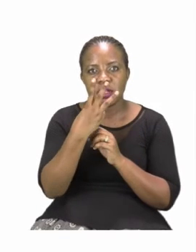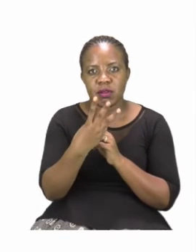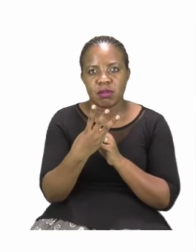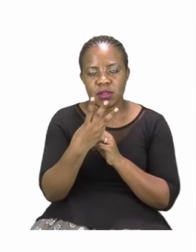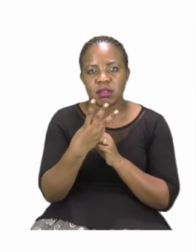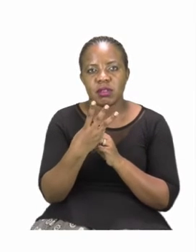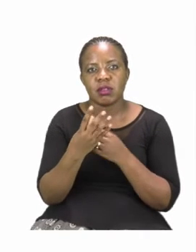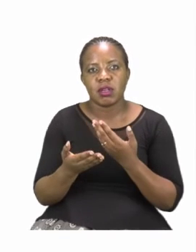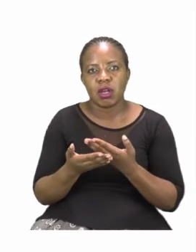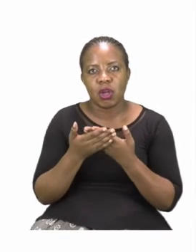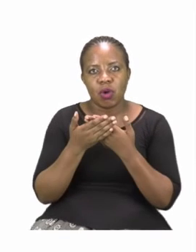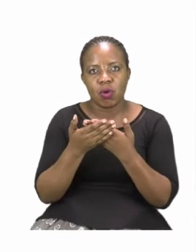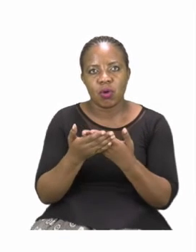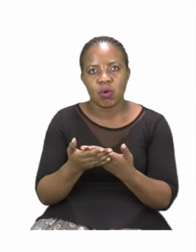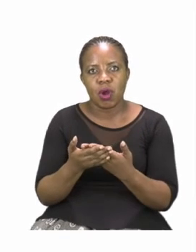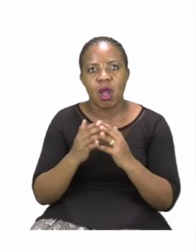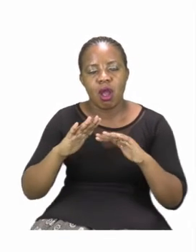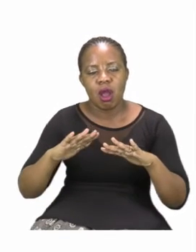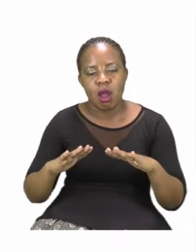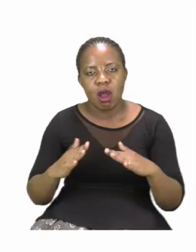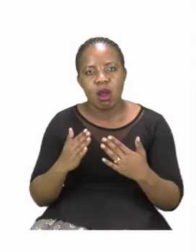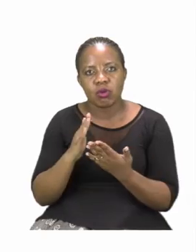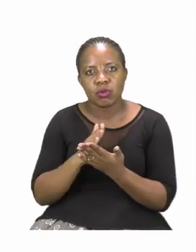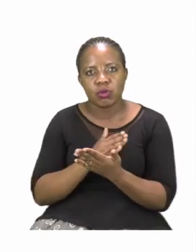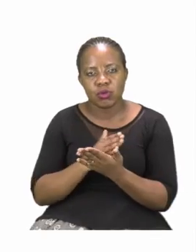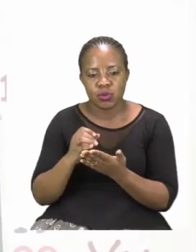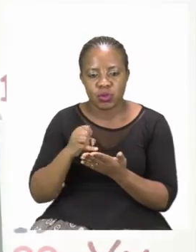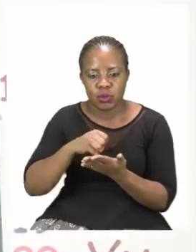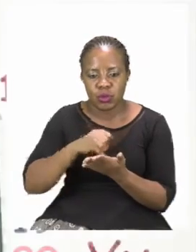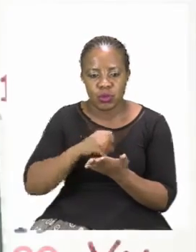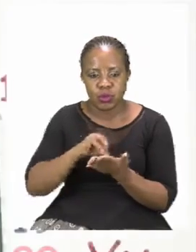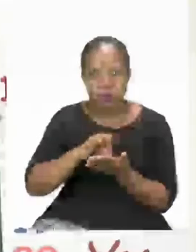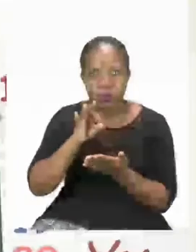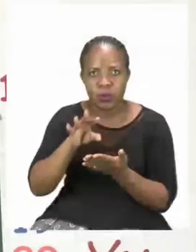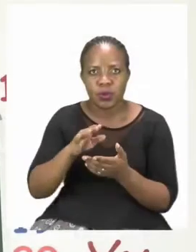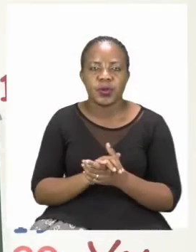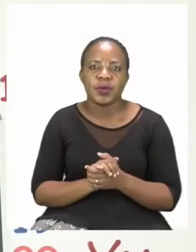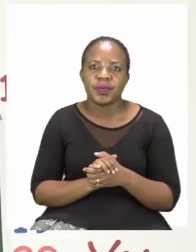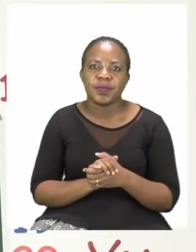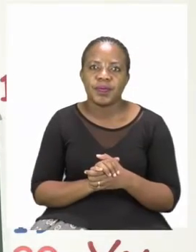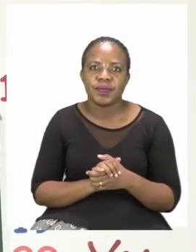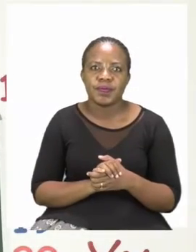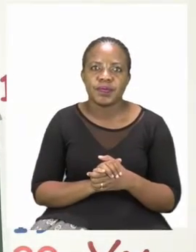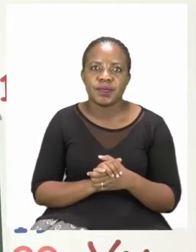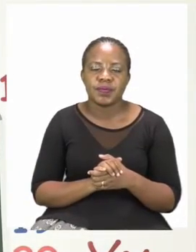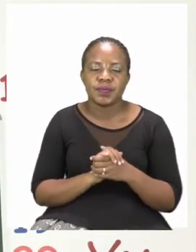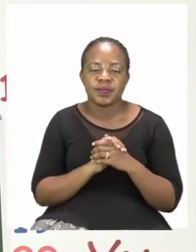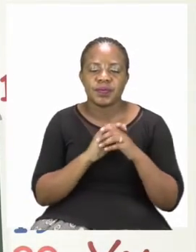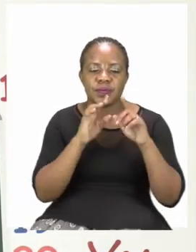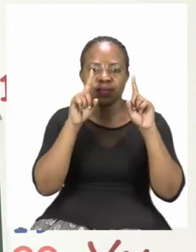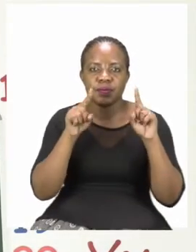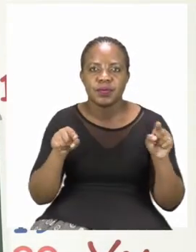sanitize. So let us take our sanitizer and get ready to sing our special song.